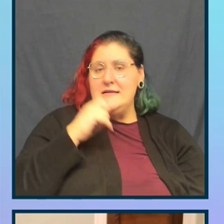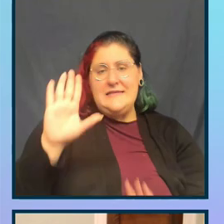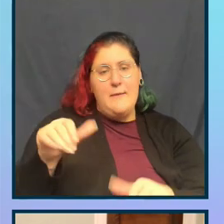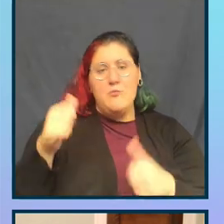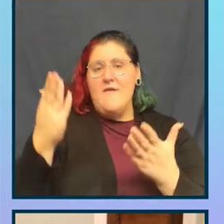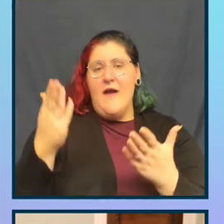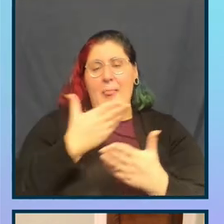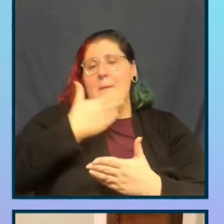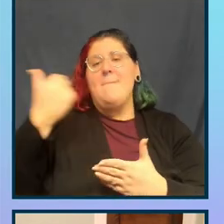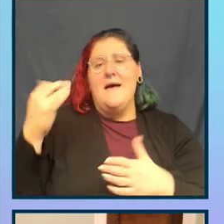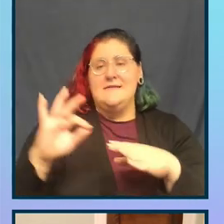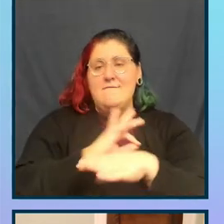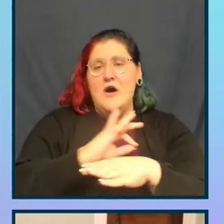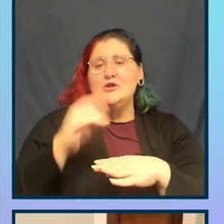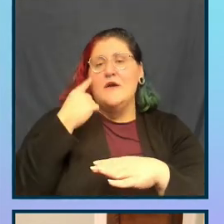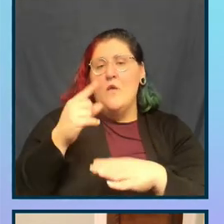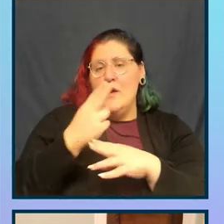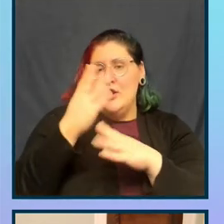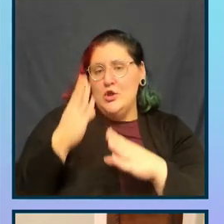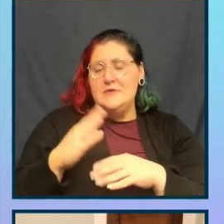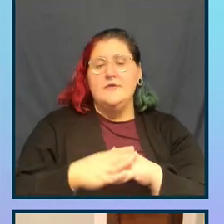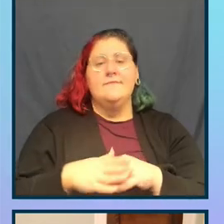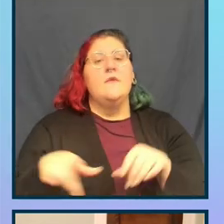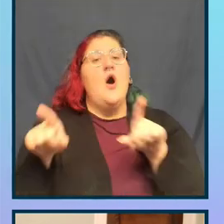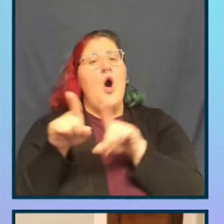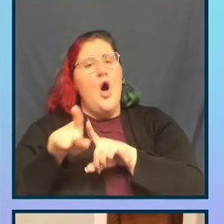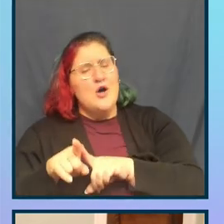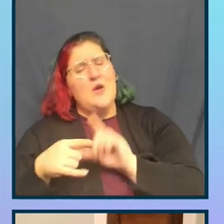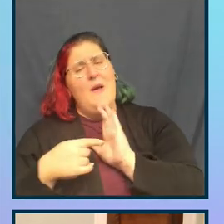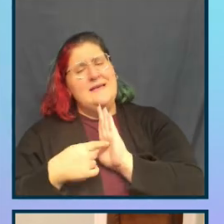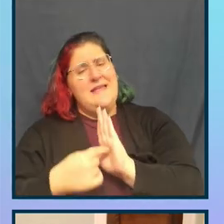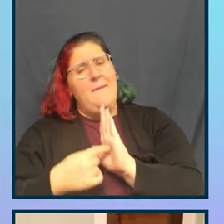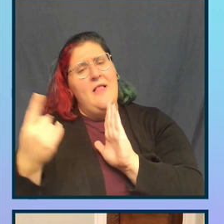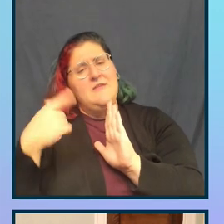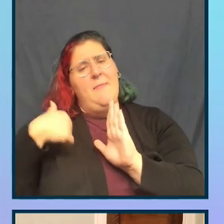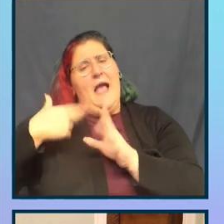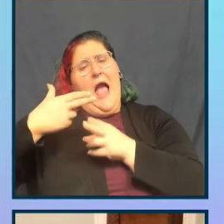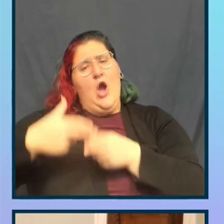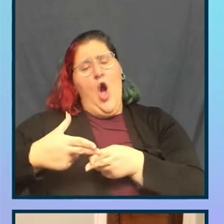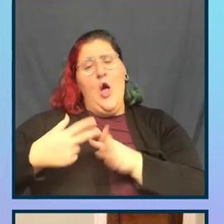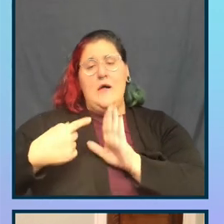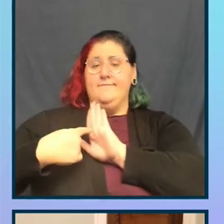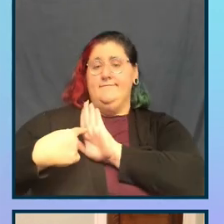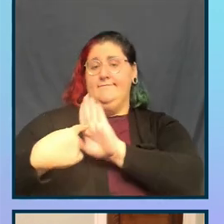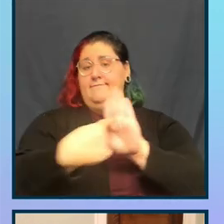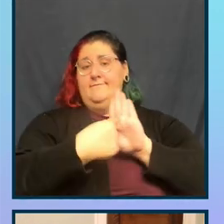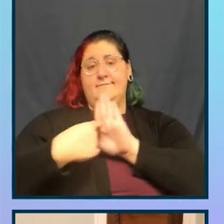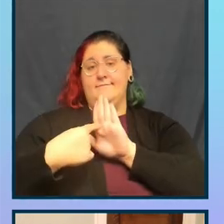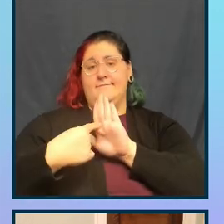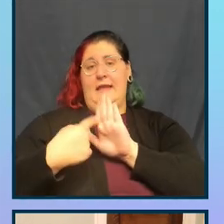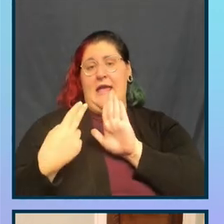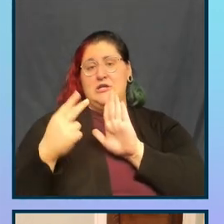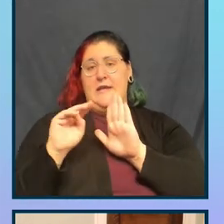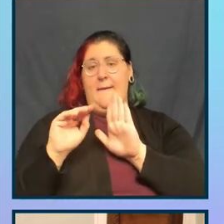This is also an example of something I call presentational HTML or presentation-focused HTML. These are